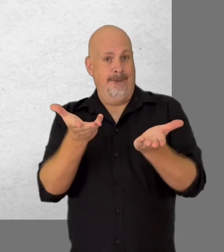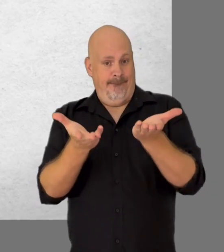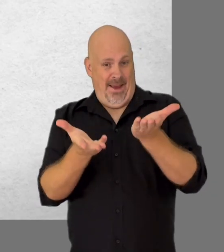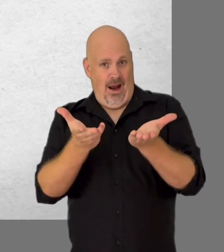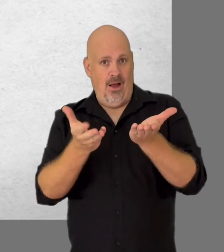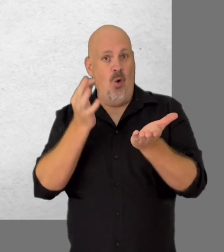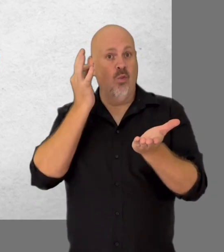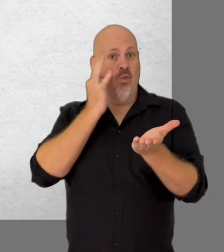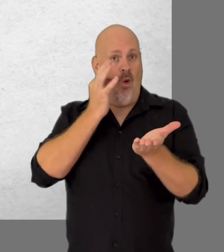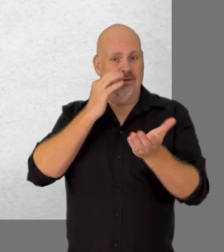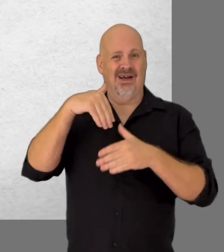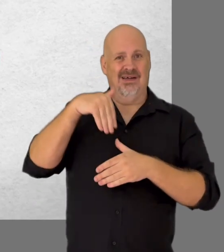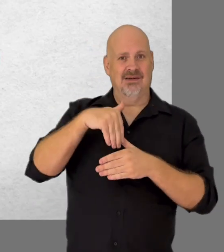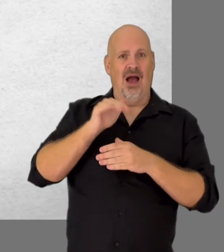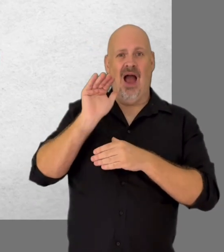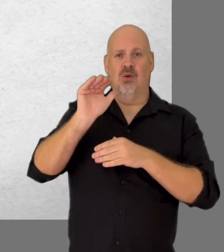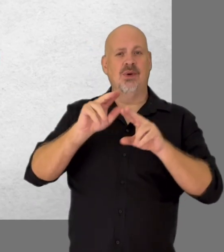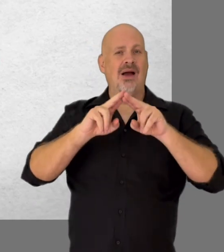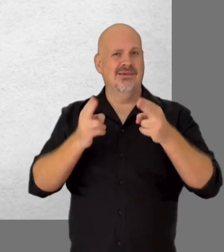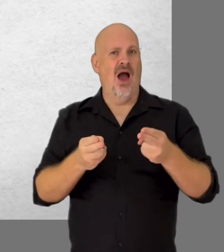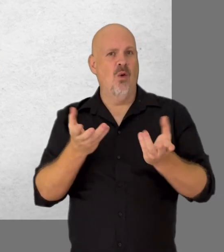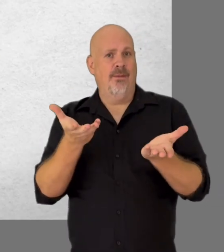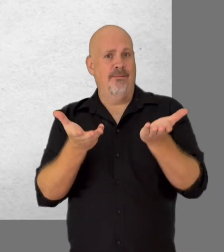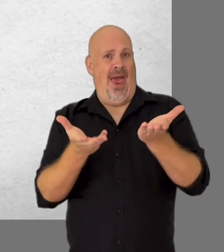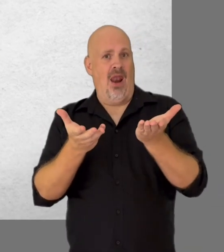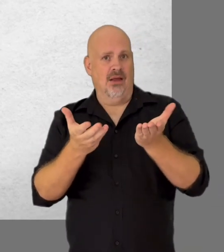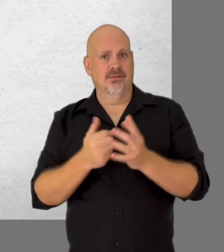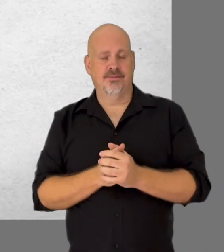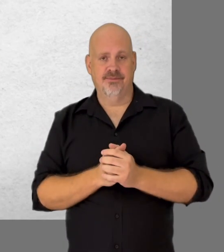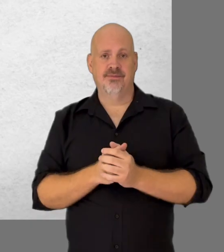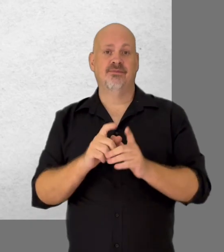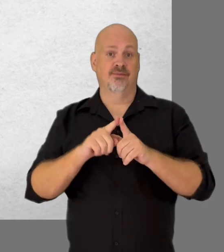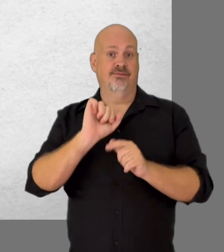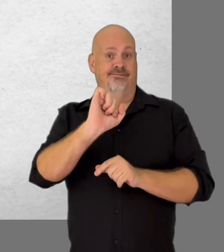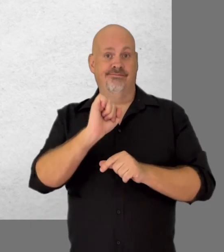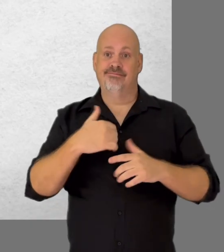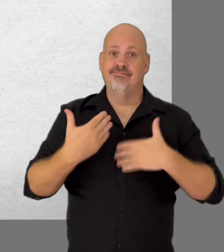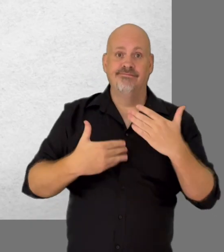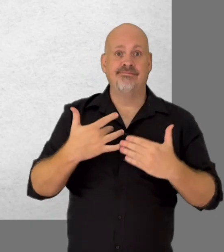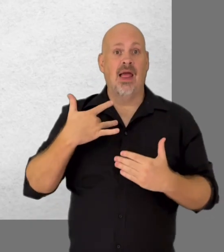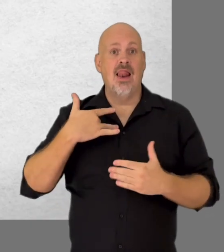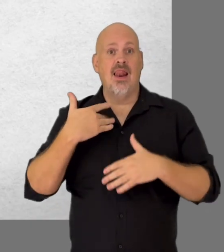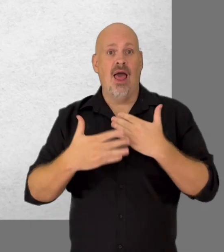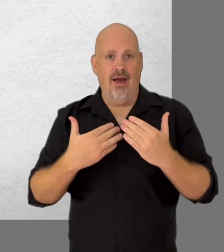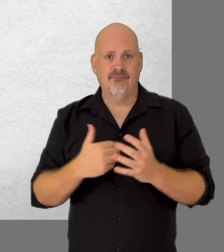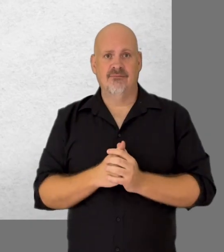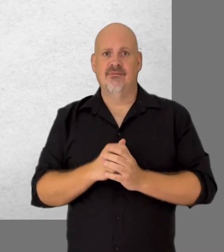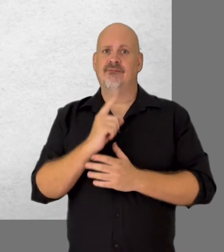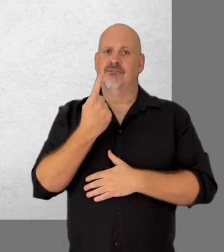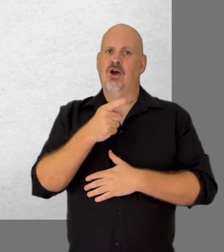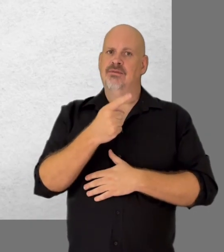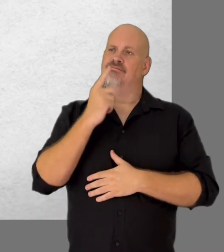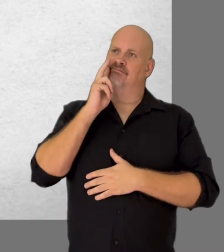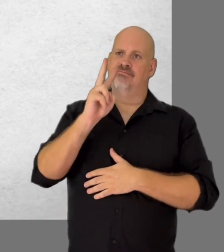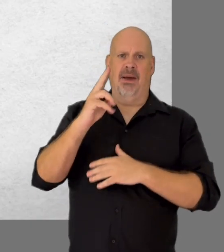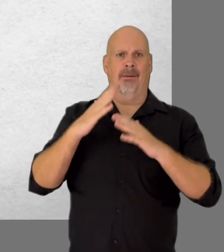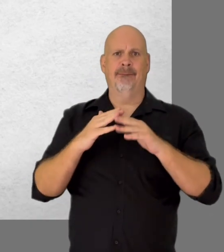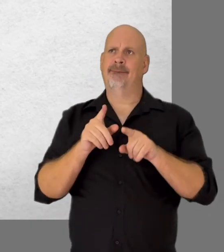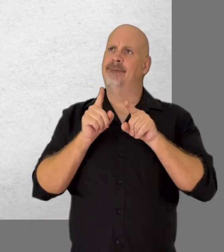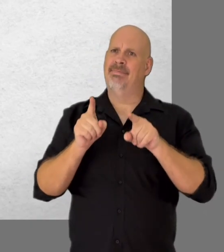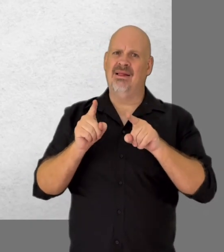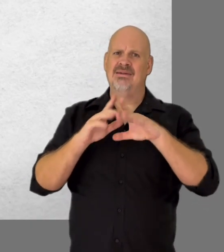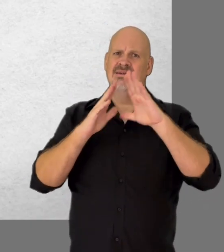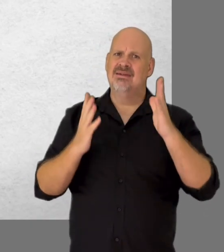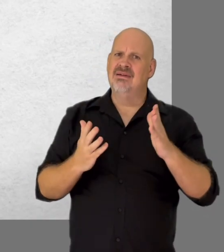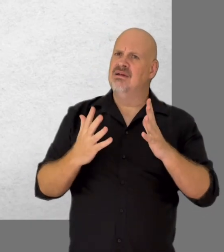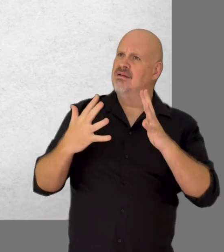The balance between the water, outside and in, your house, and your activities. Firstly, understand your building